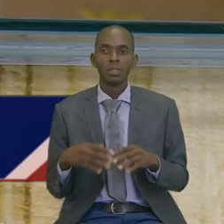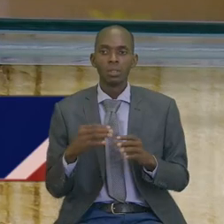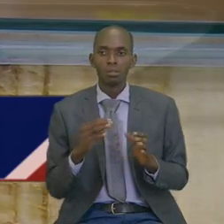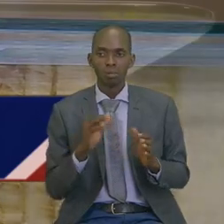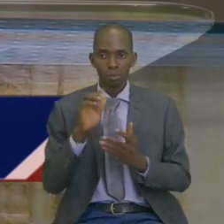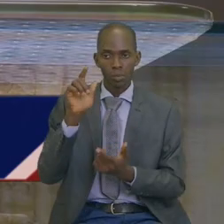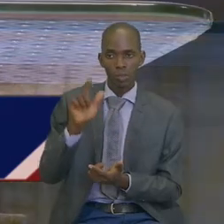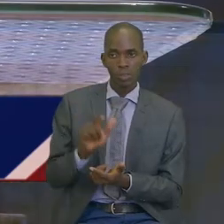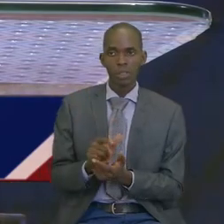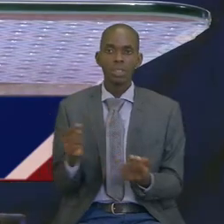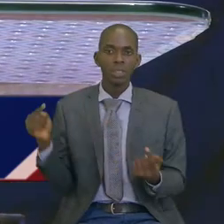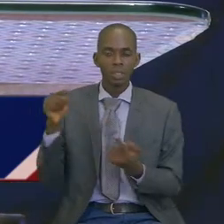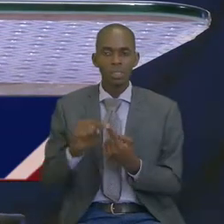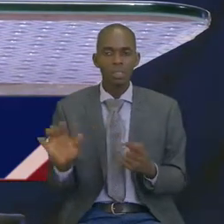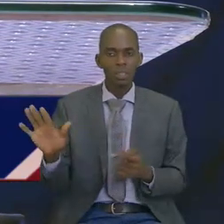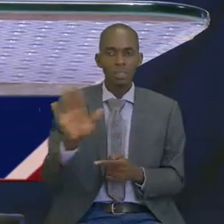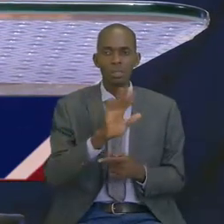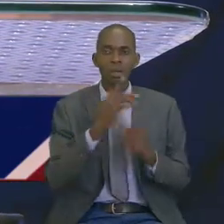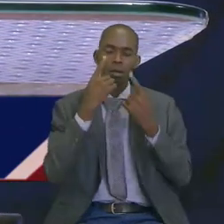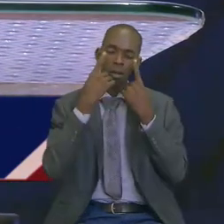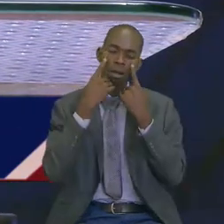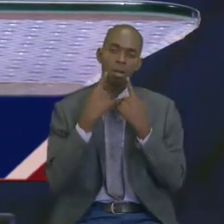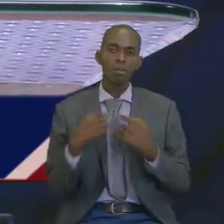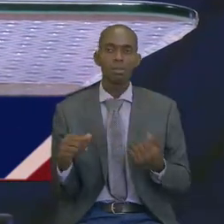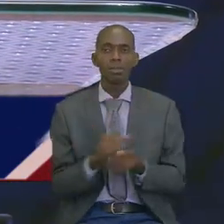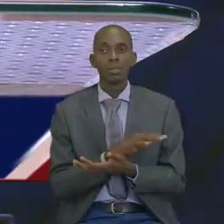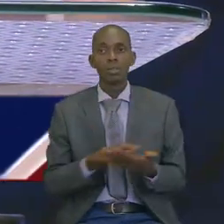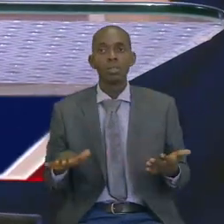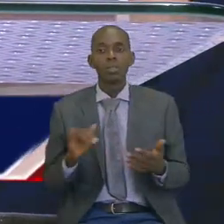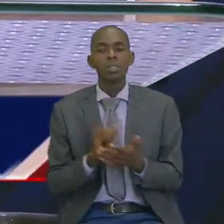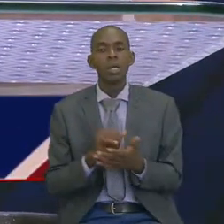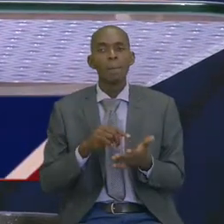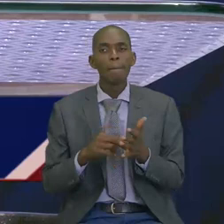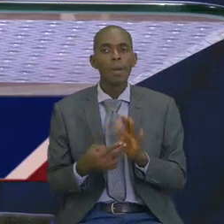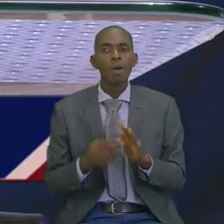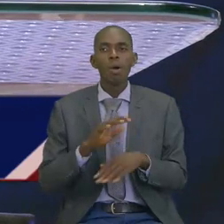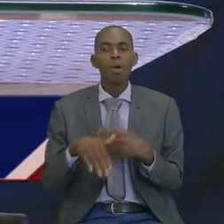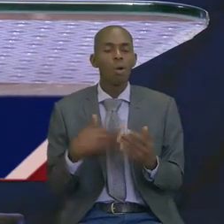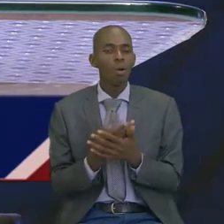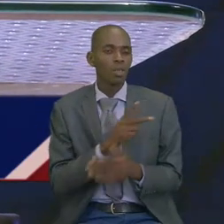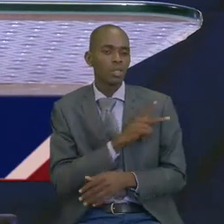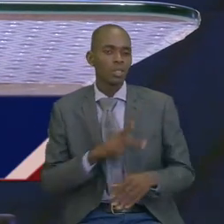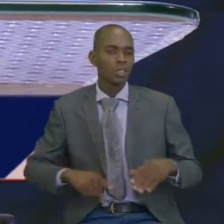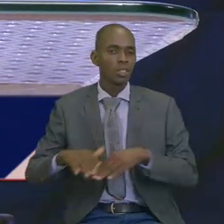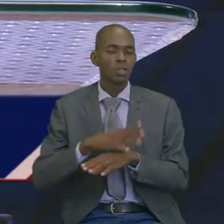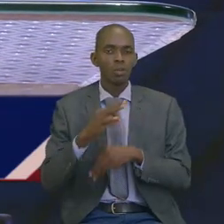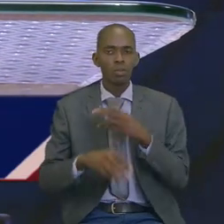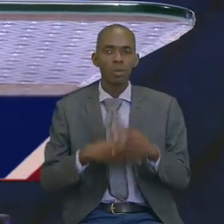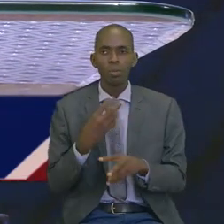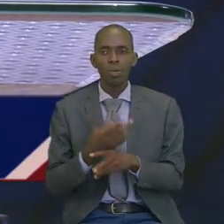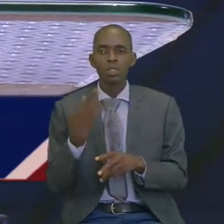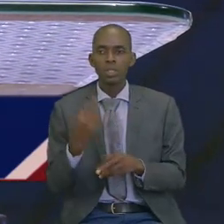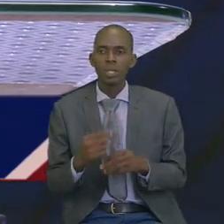till their lamentable destruction. That is, all those kingdoms of the world, the